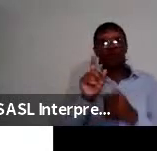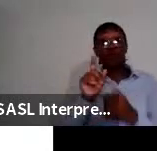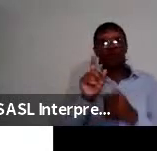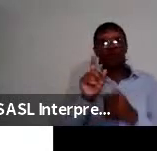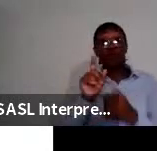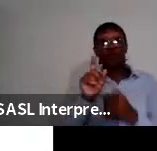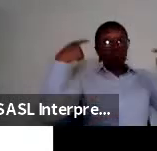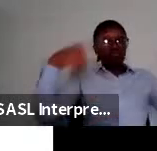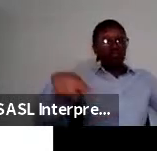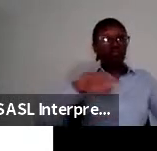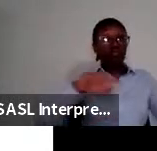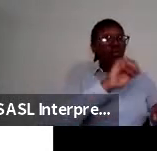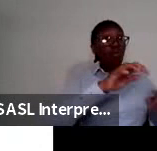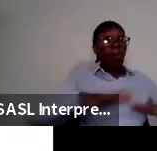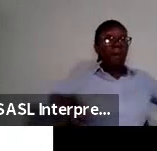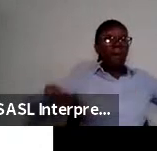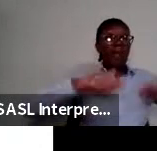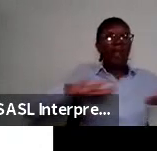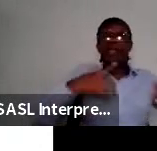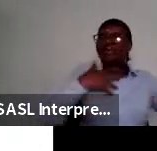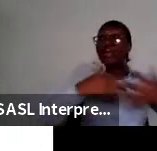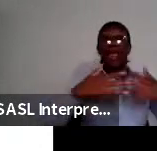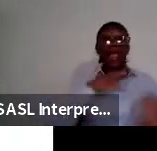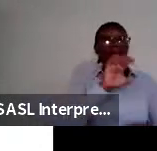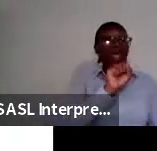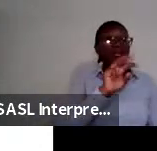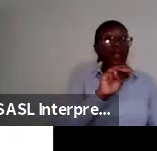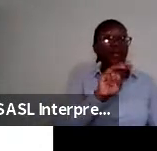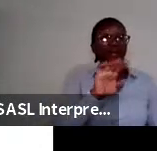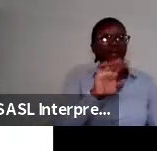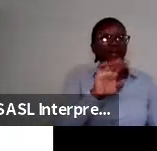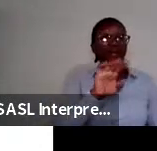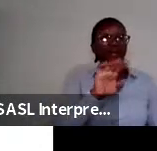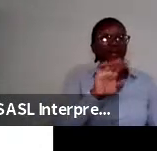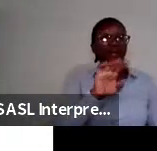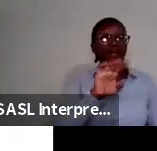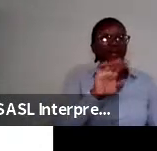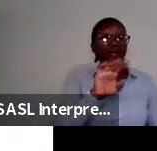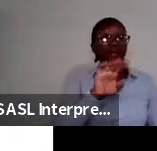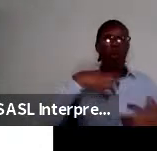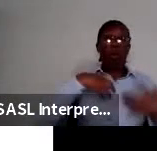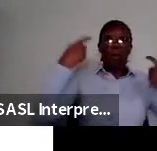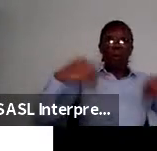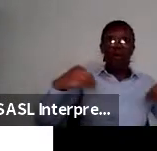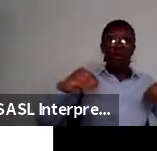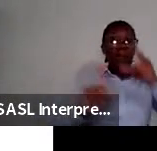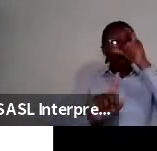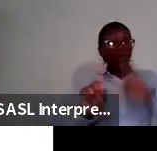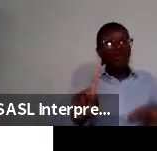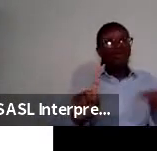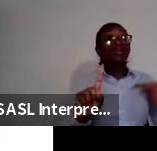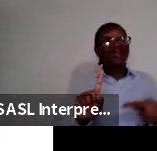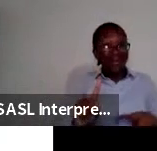as an MME or whoever is running the business, they consider you